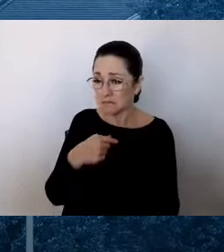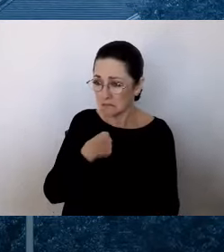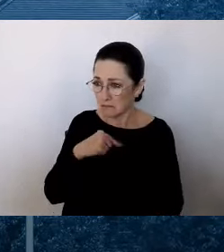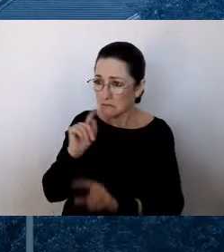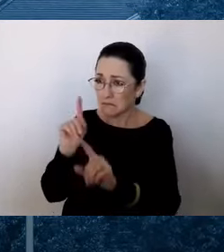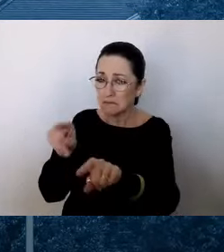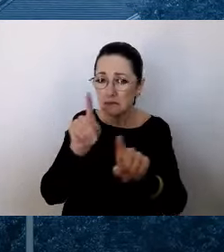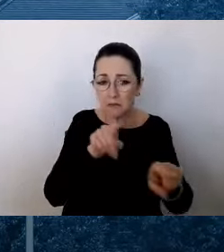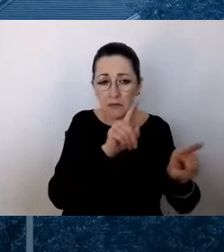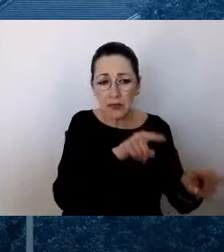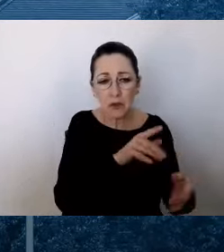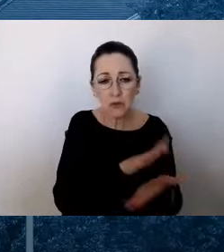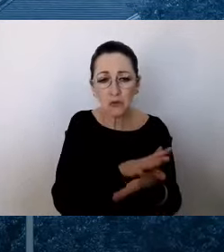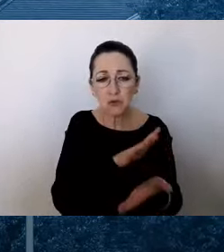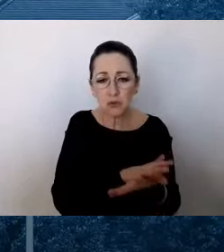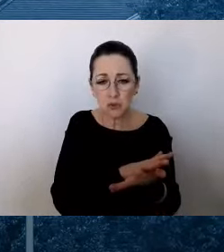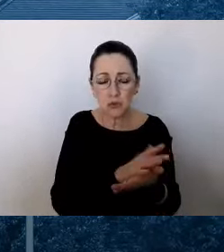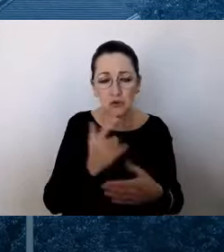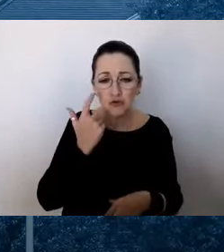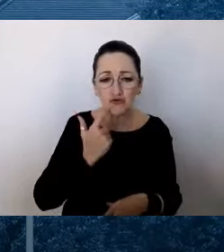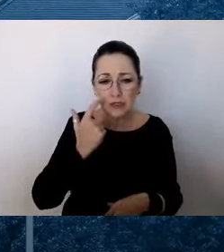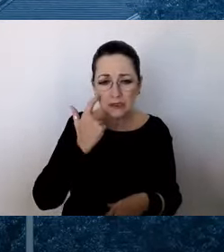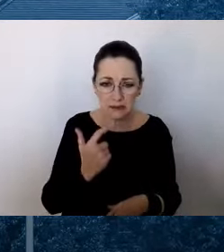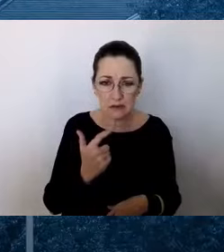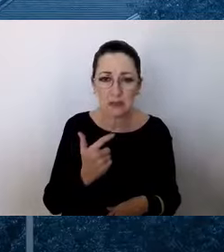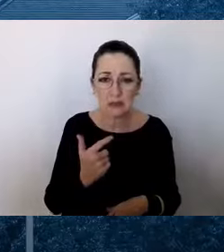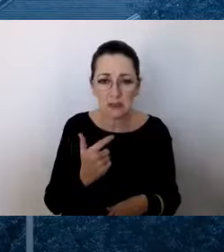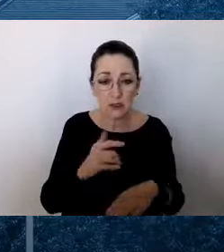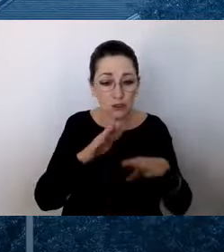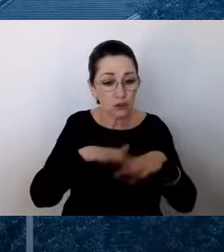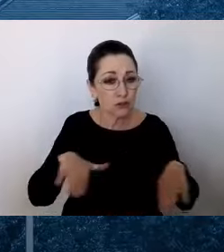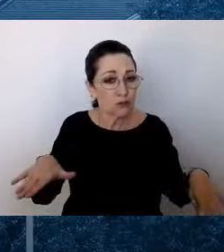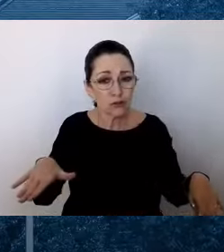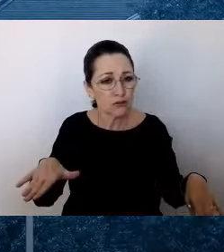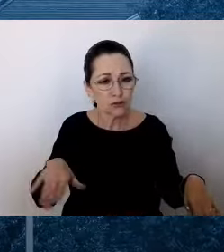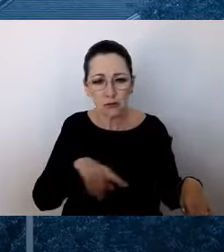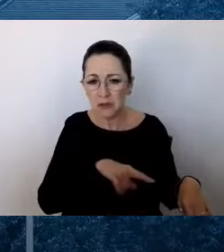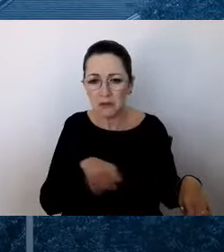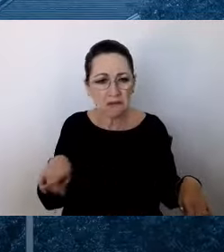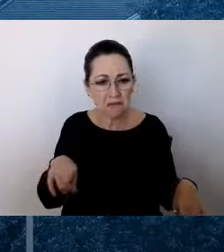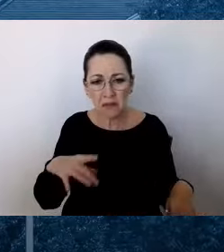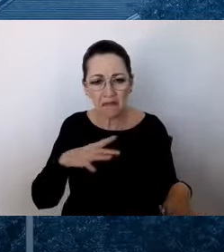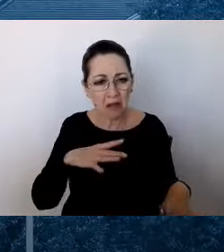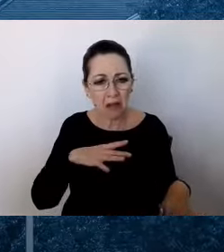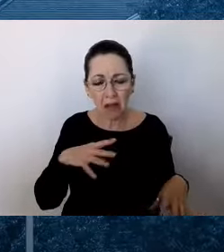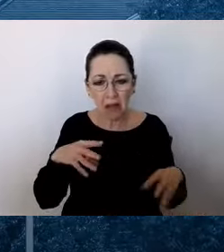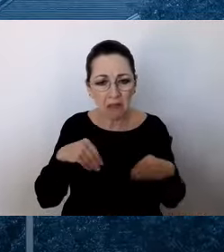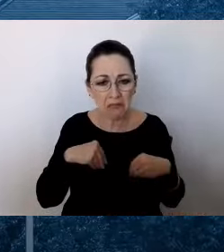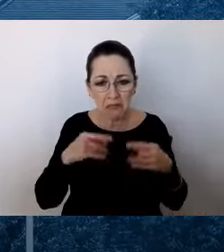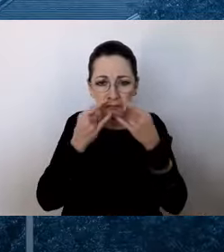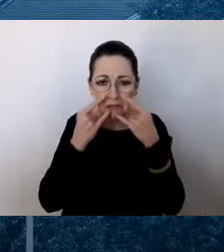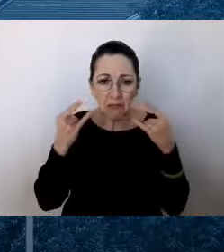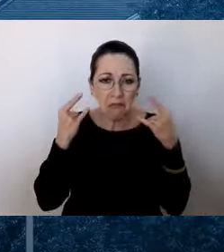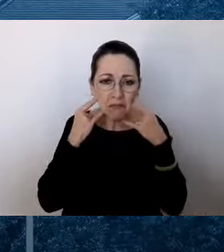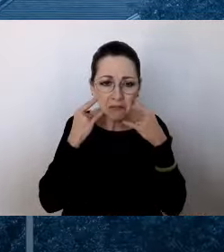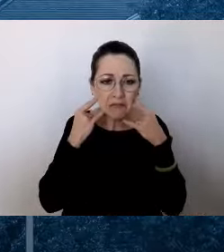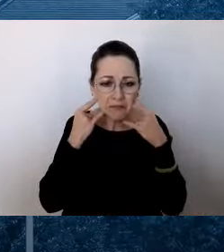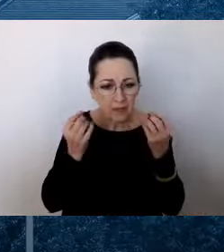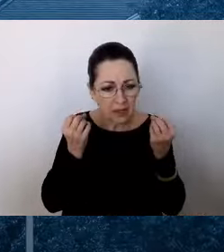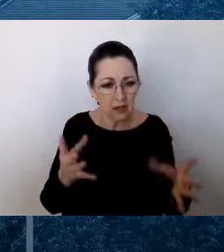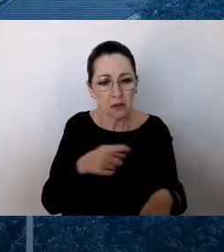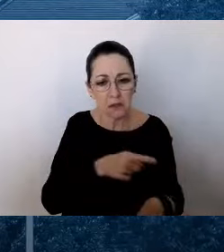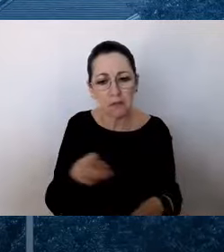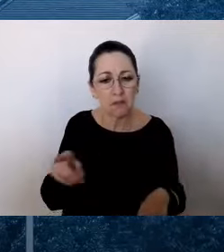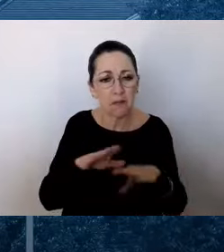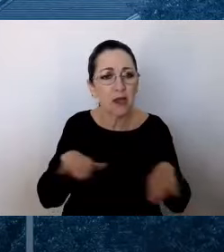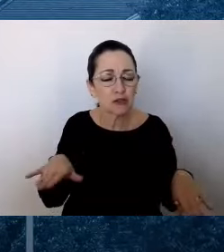recently, and as I tell people all the time, the children don't seem to be trouble at all. In fact, a lot of them have a